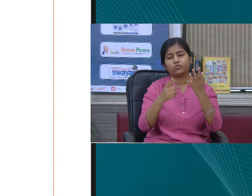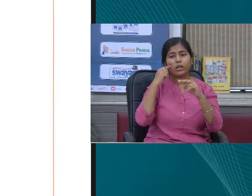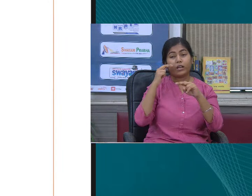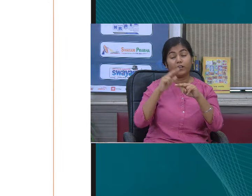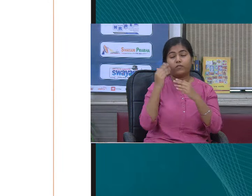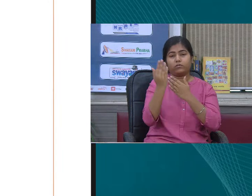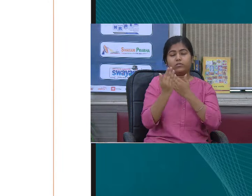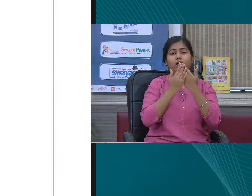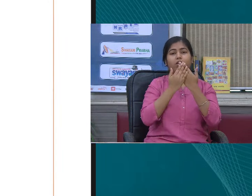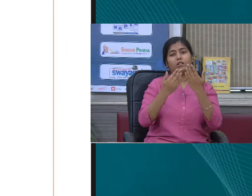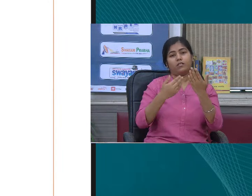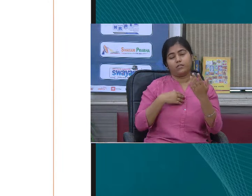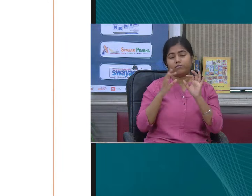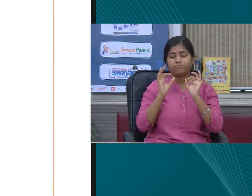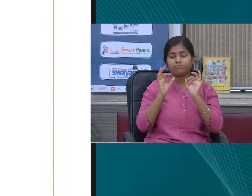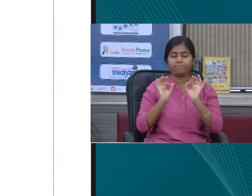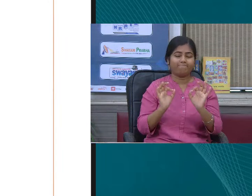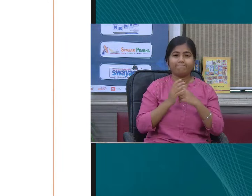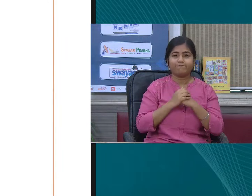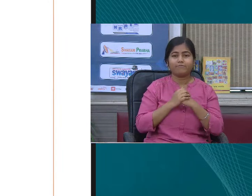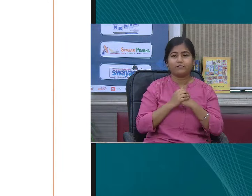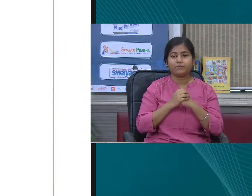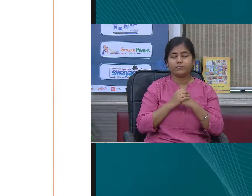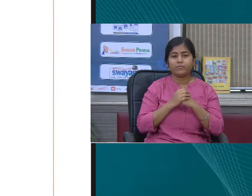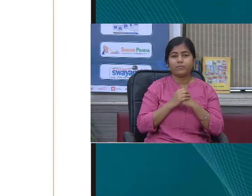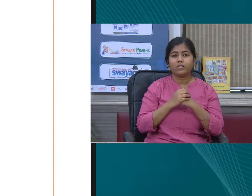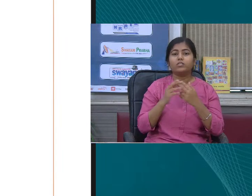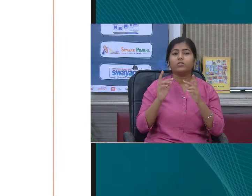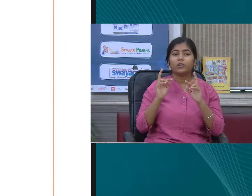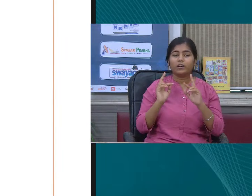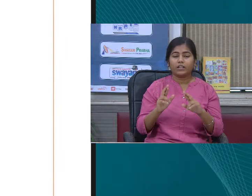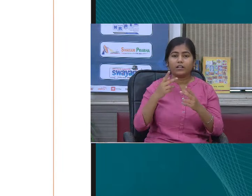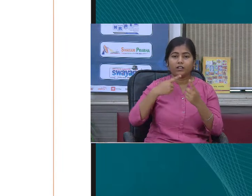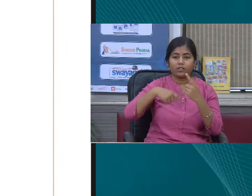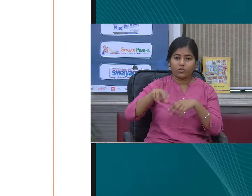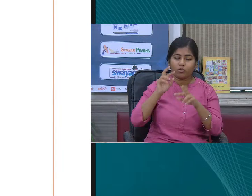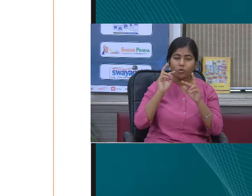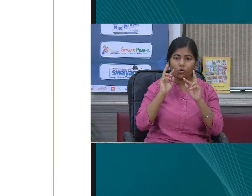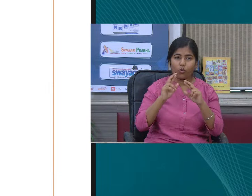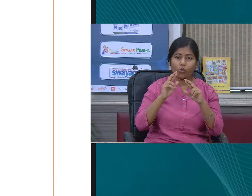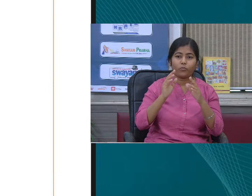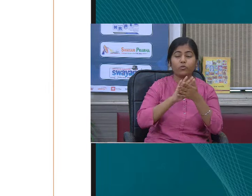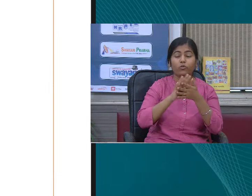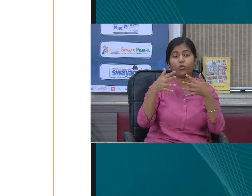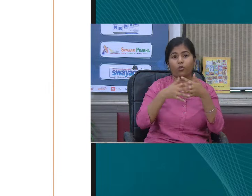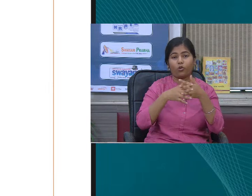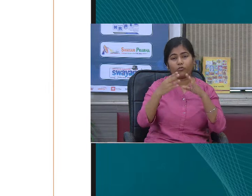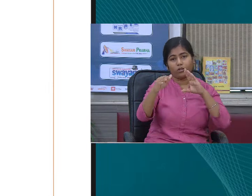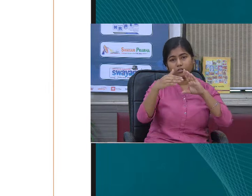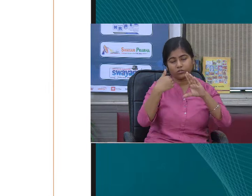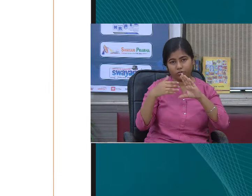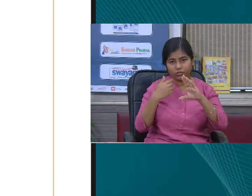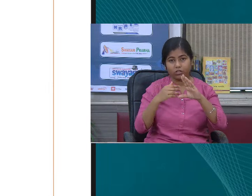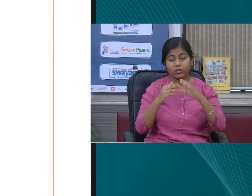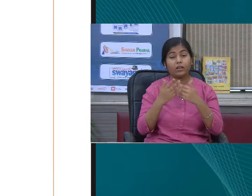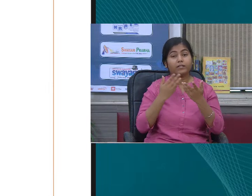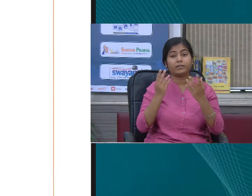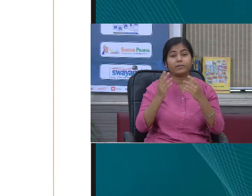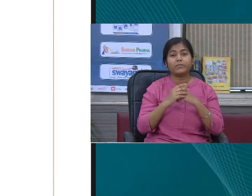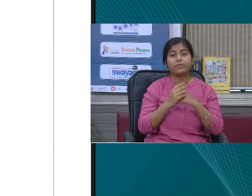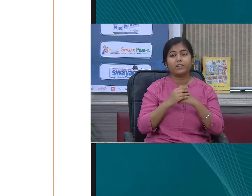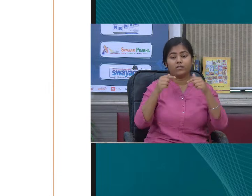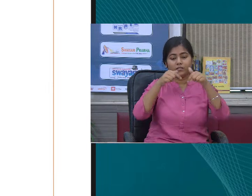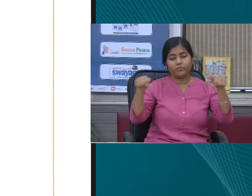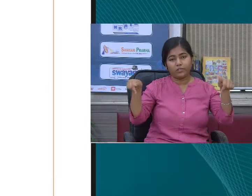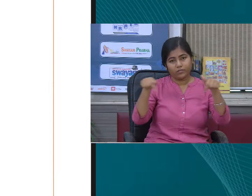the photograph, it would be really nice of you. So I really expect you to share this homework on our email ID, which is being